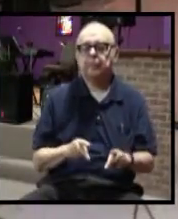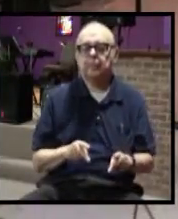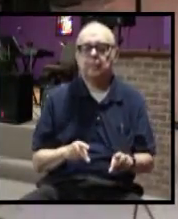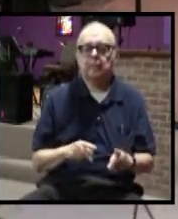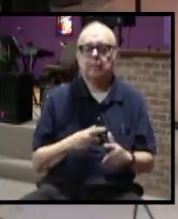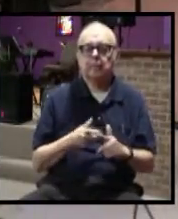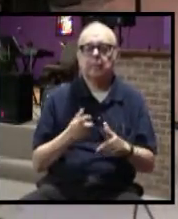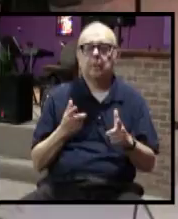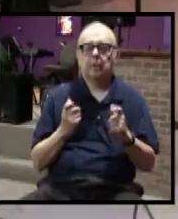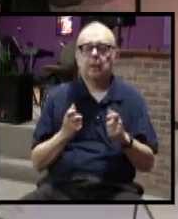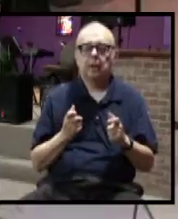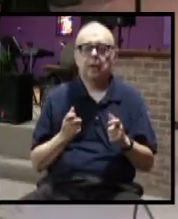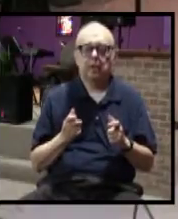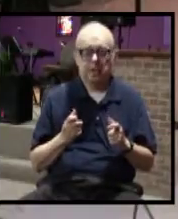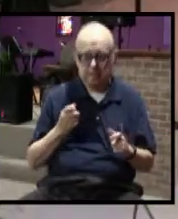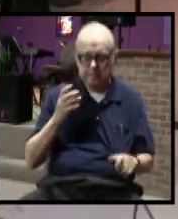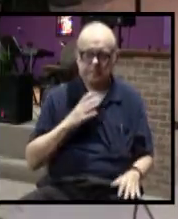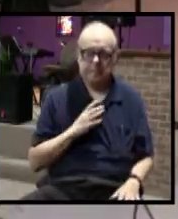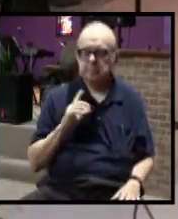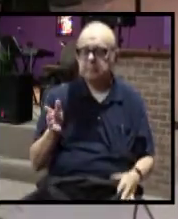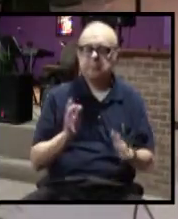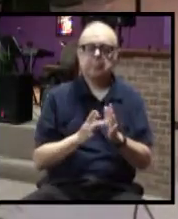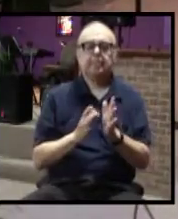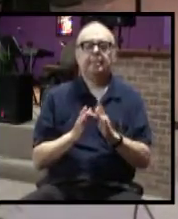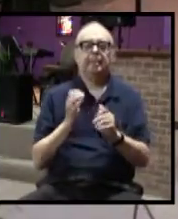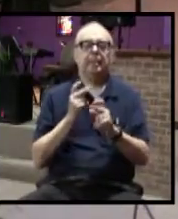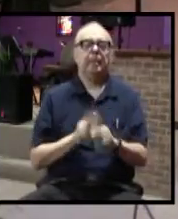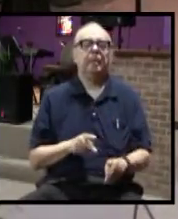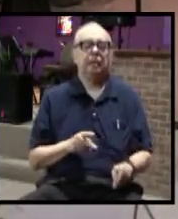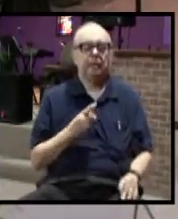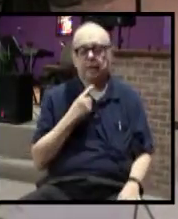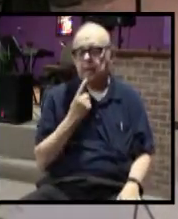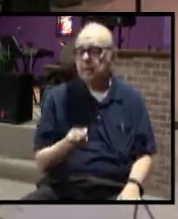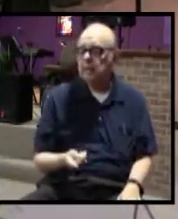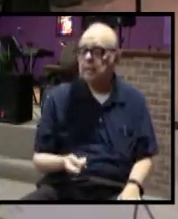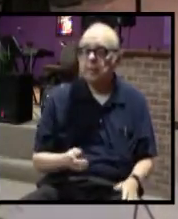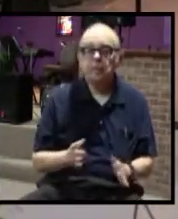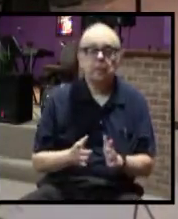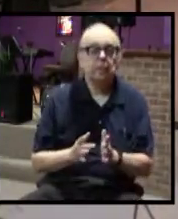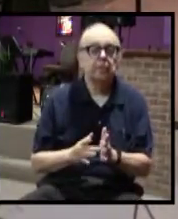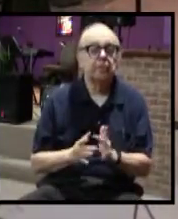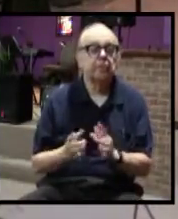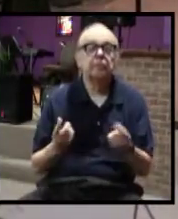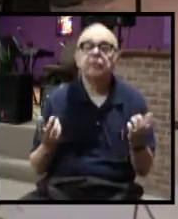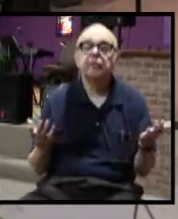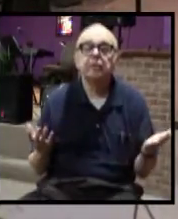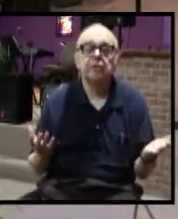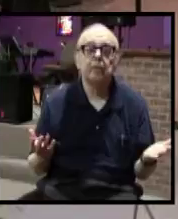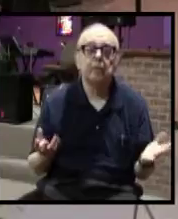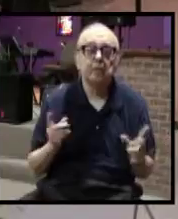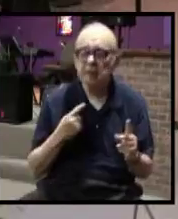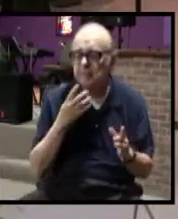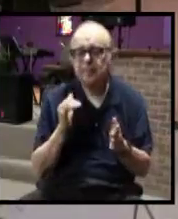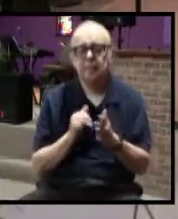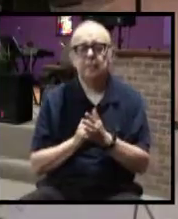proximity to him at all. And then all of a sudden, he comes up to Jesus, and everybody's looking and saying, what's he going to do?